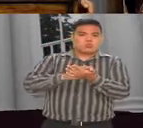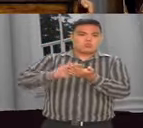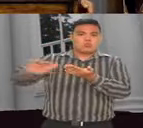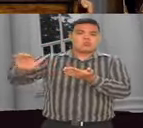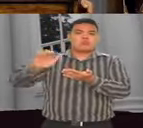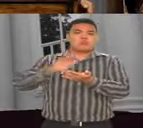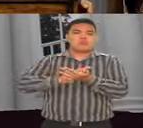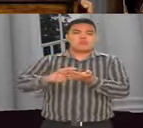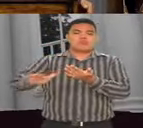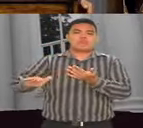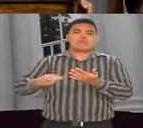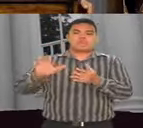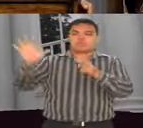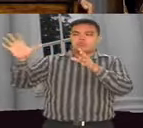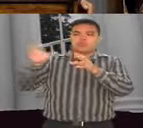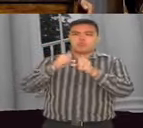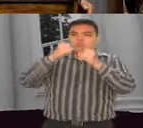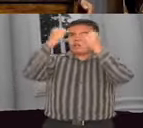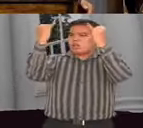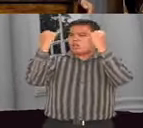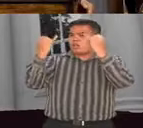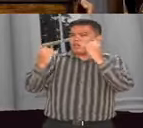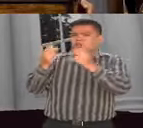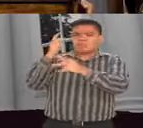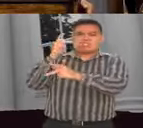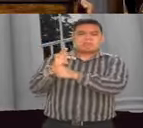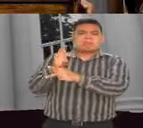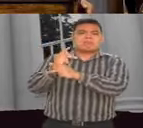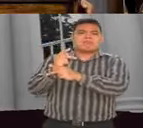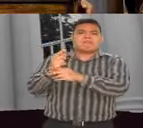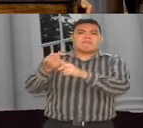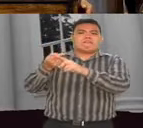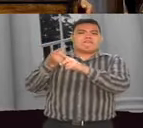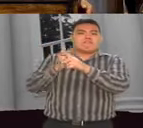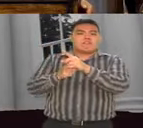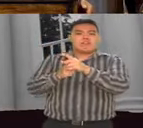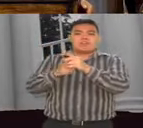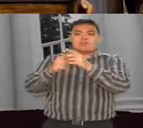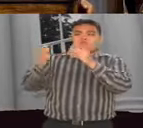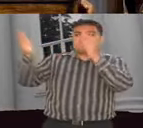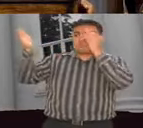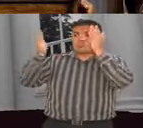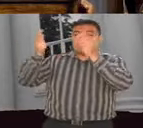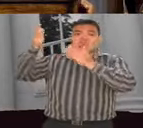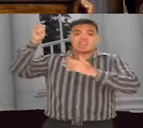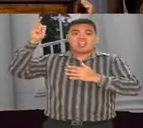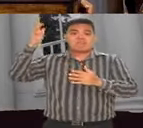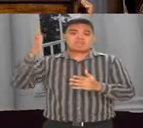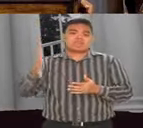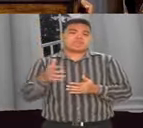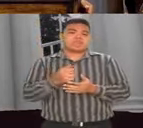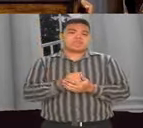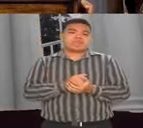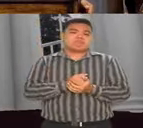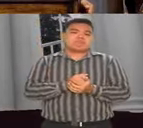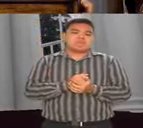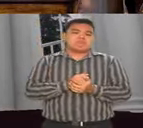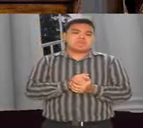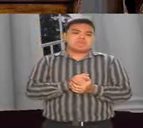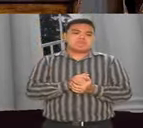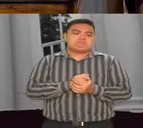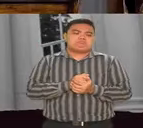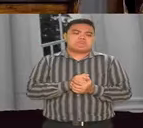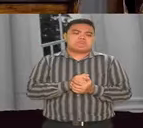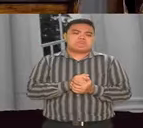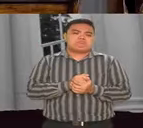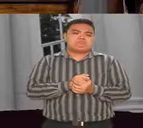idols that are keeping us from fully serving the Lord. In